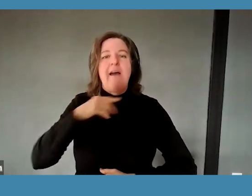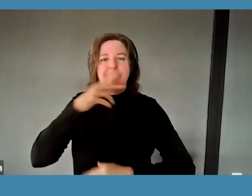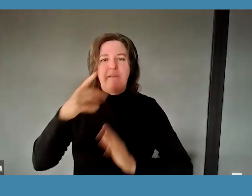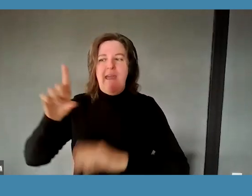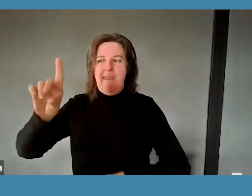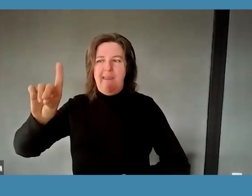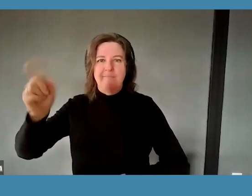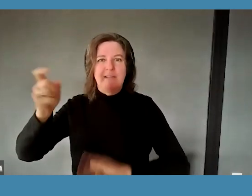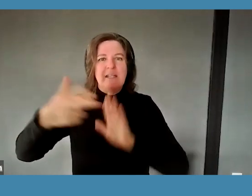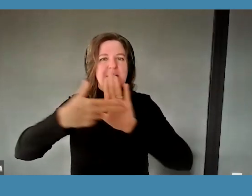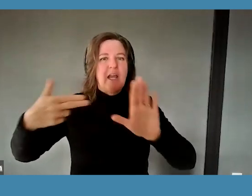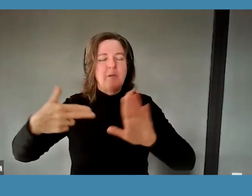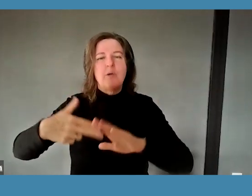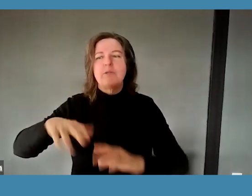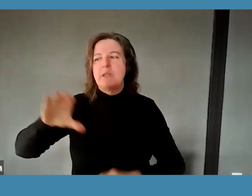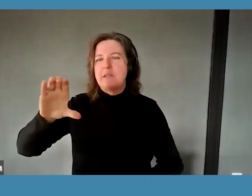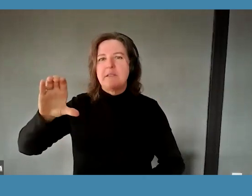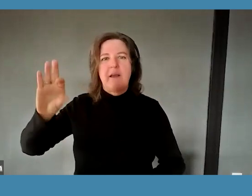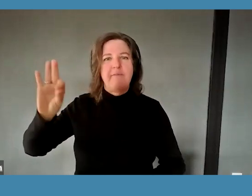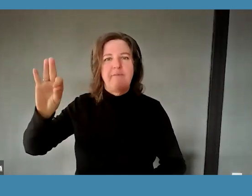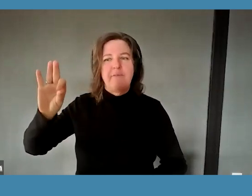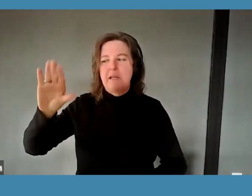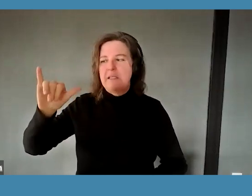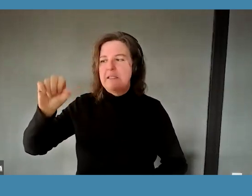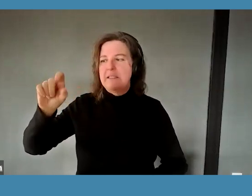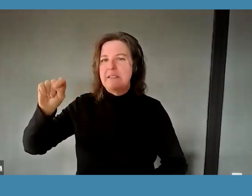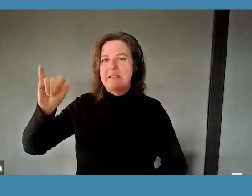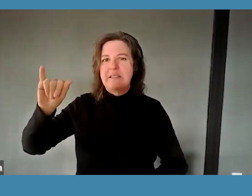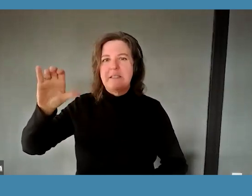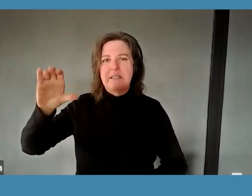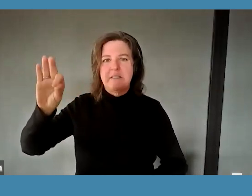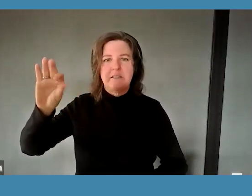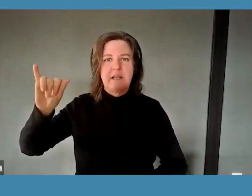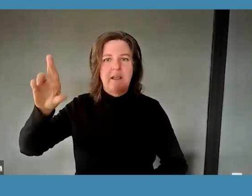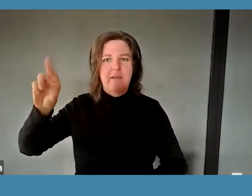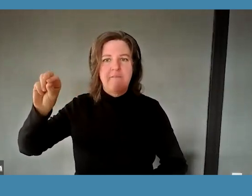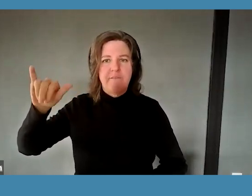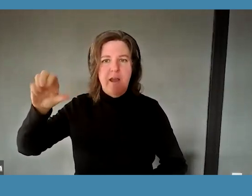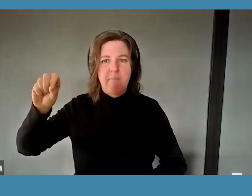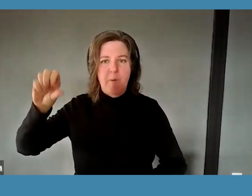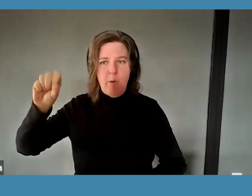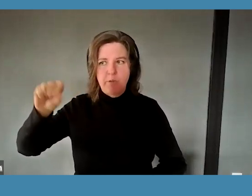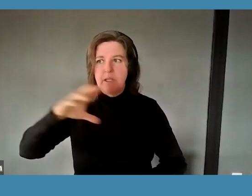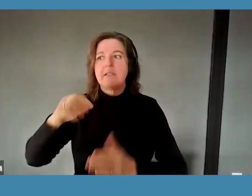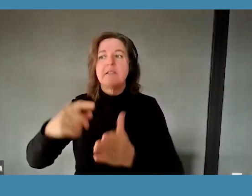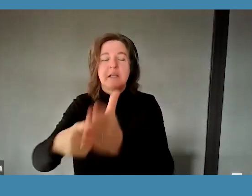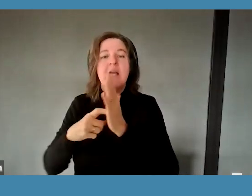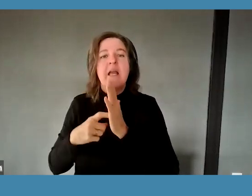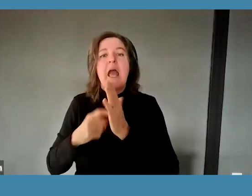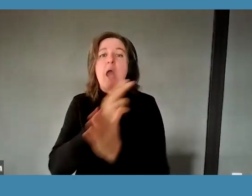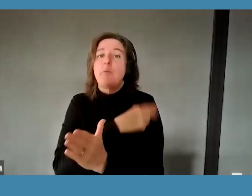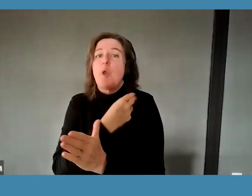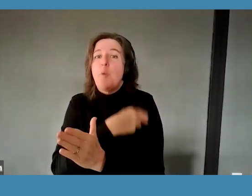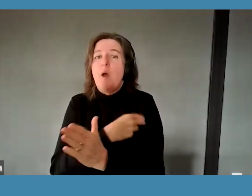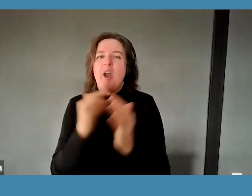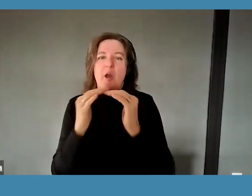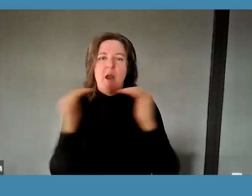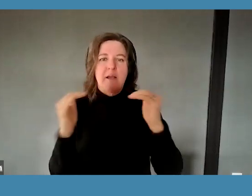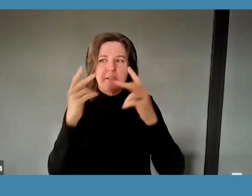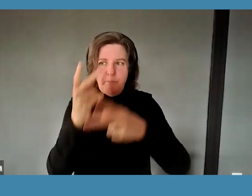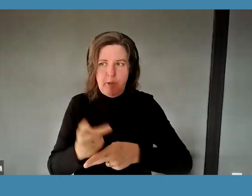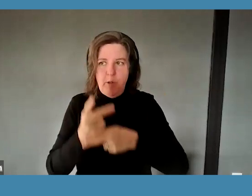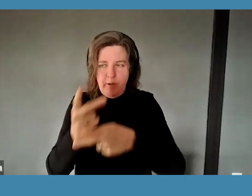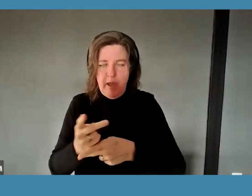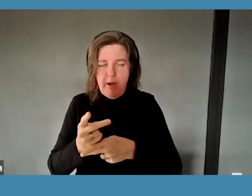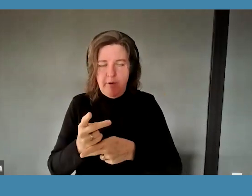fibrosis, and they require a hospital level of care. And for all 3 of those categories, you have to meet